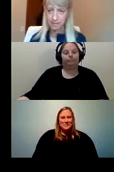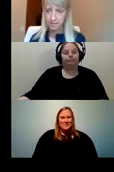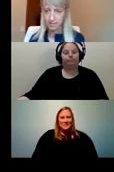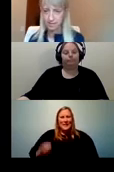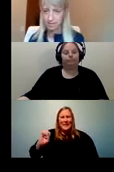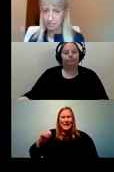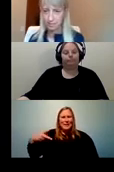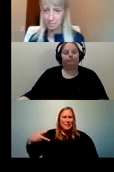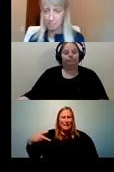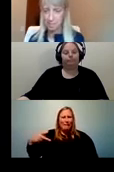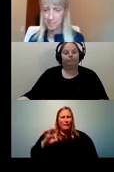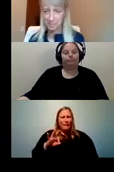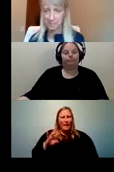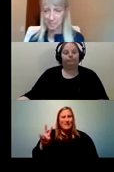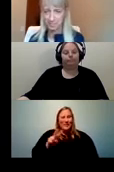EP97266.